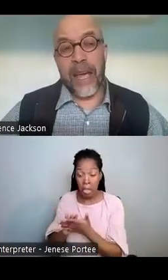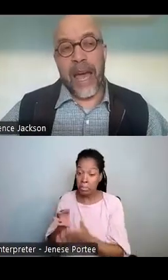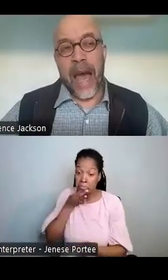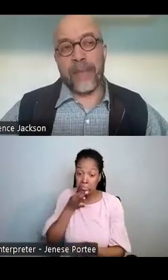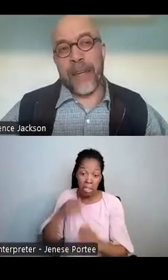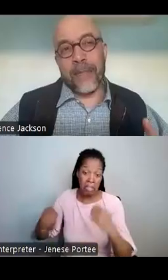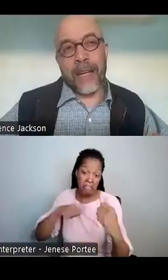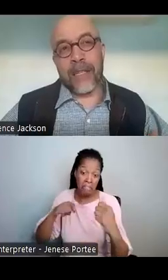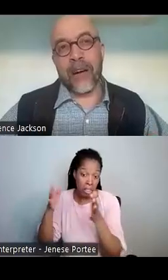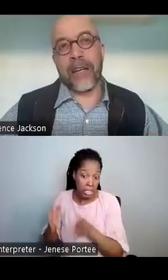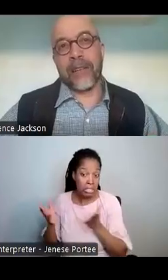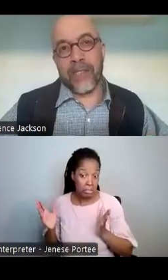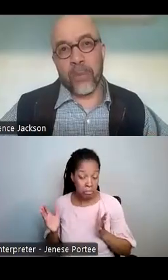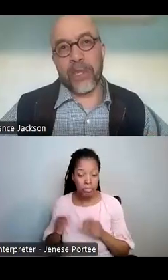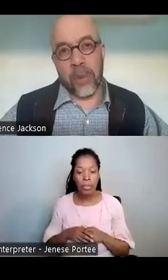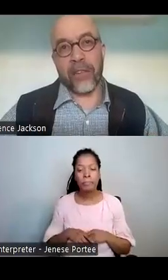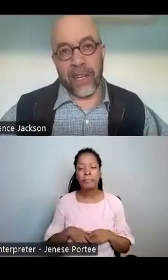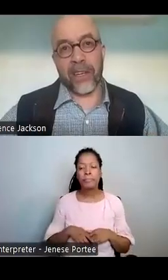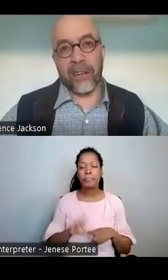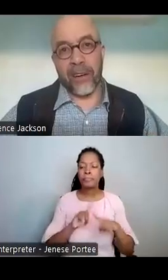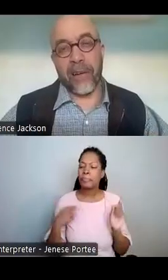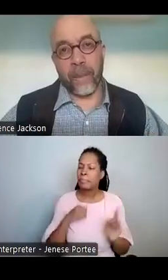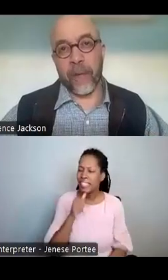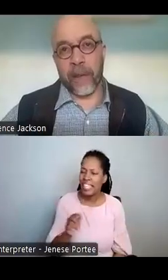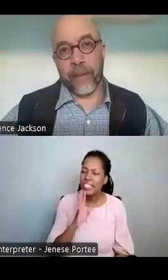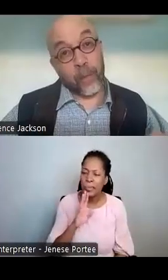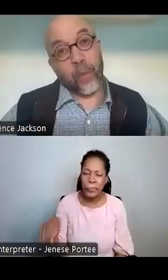but I'm not talking so much about like